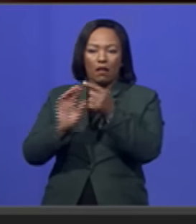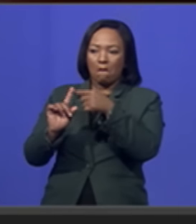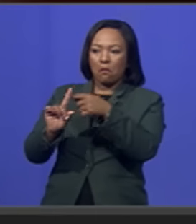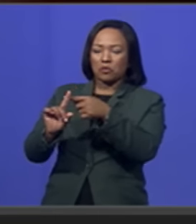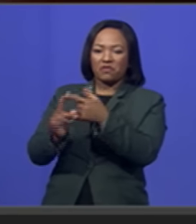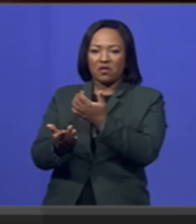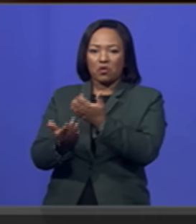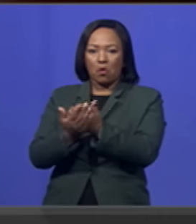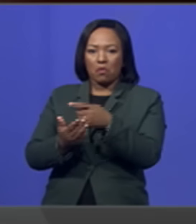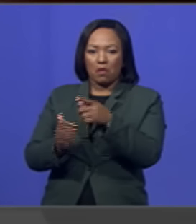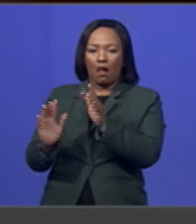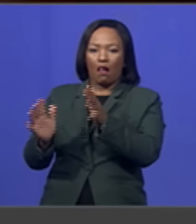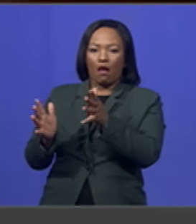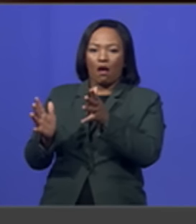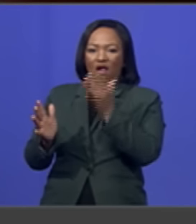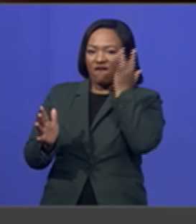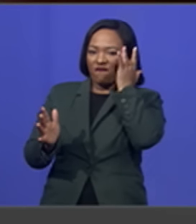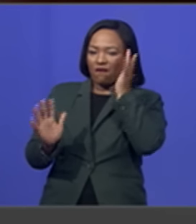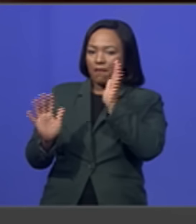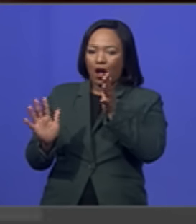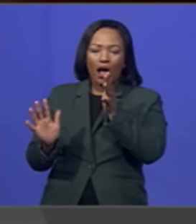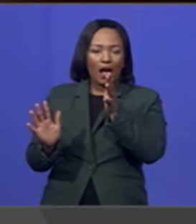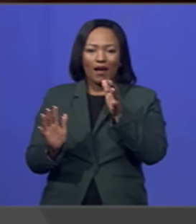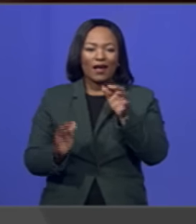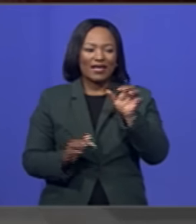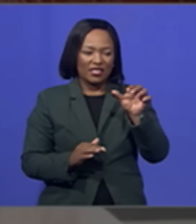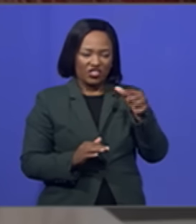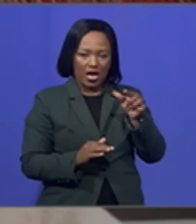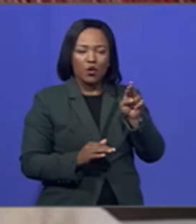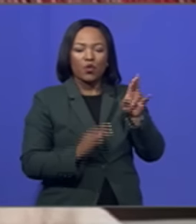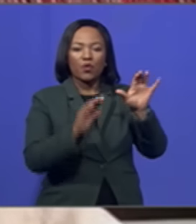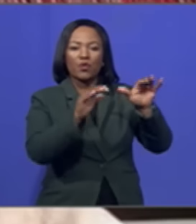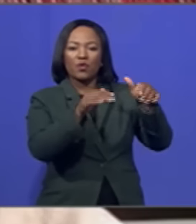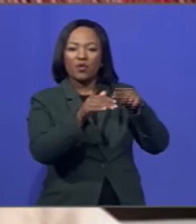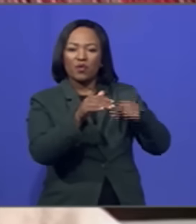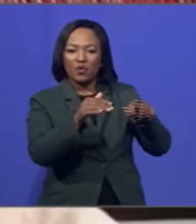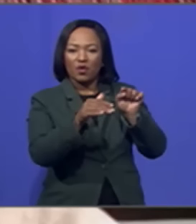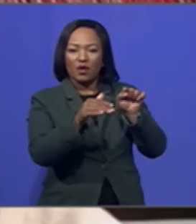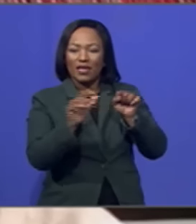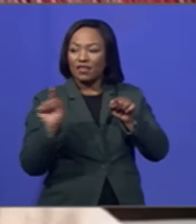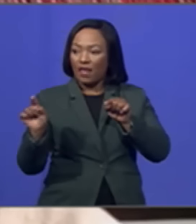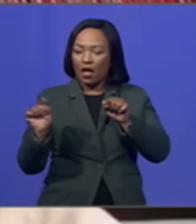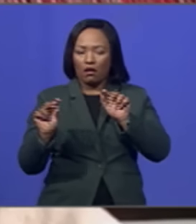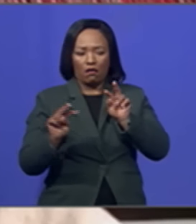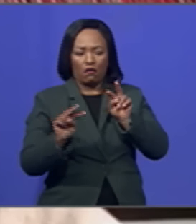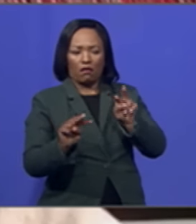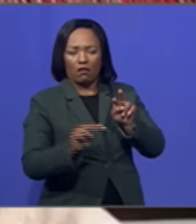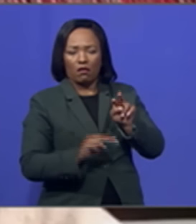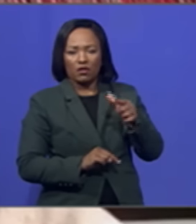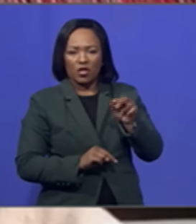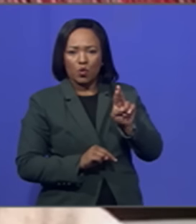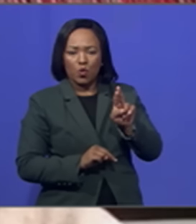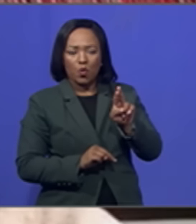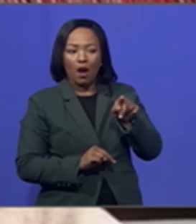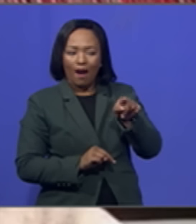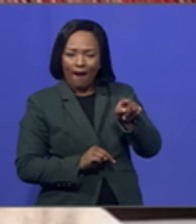of the formation of the Government of National Unity, because they have recognized that the GNU